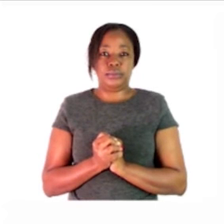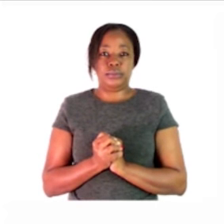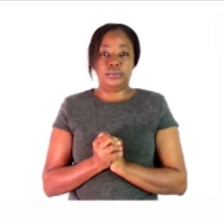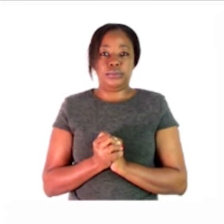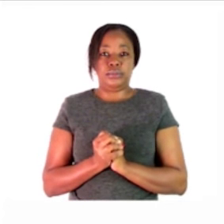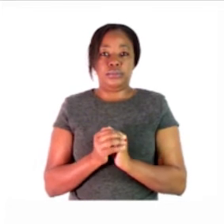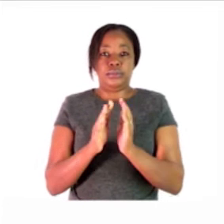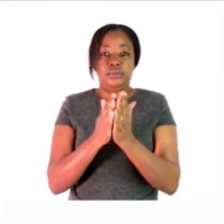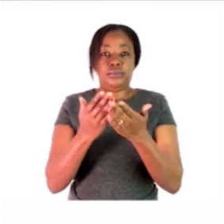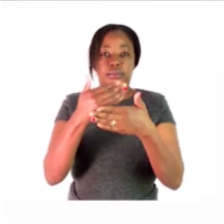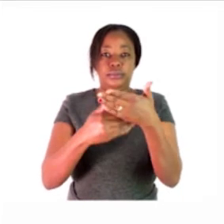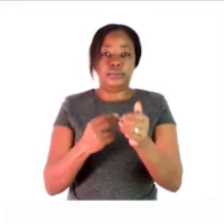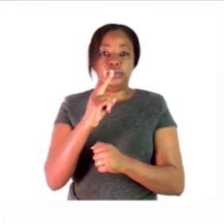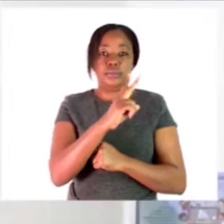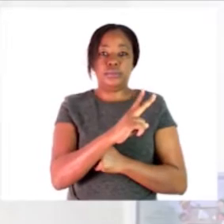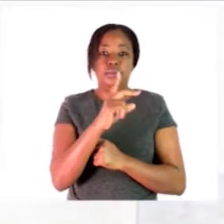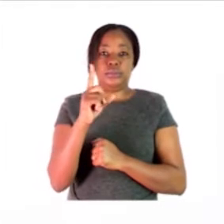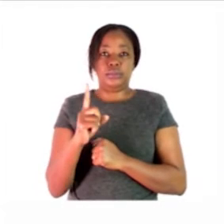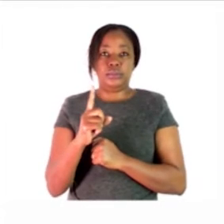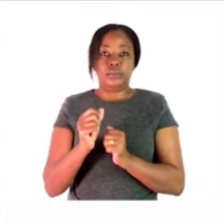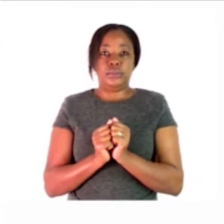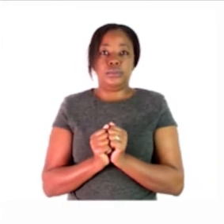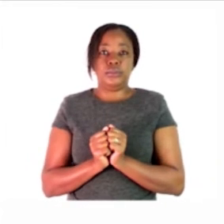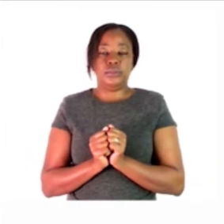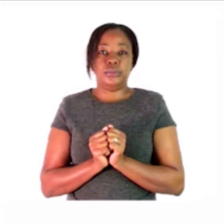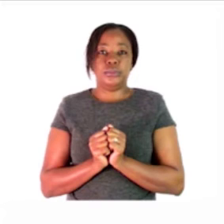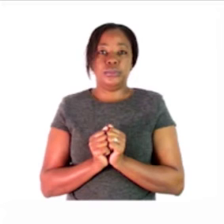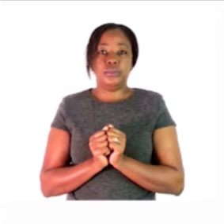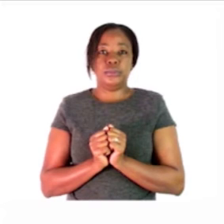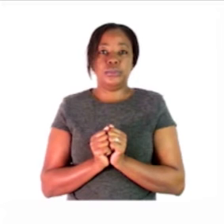to page 21 and see what we can do there as well.